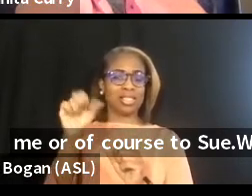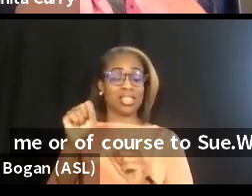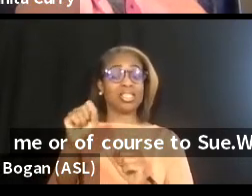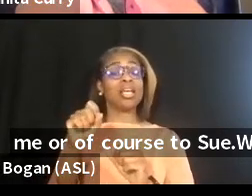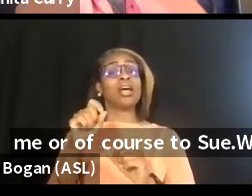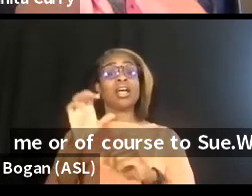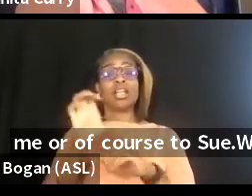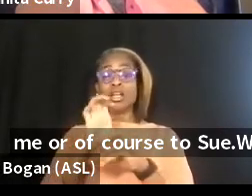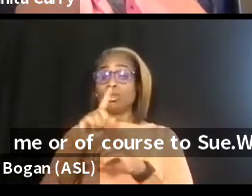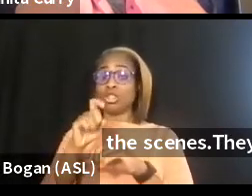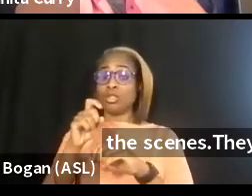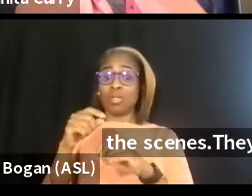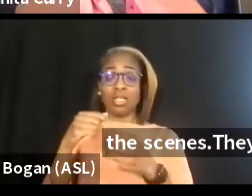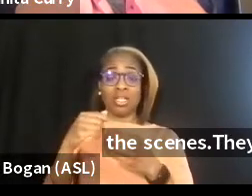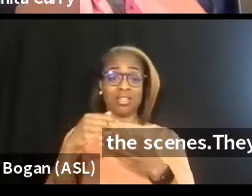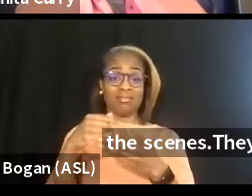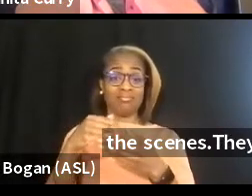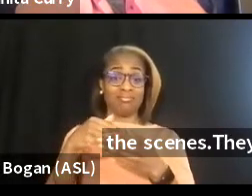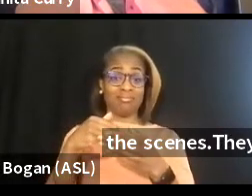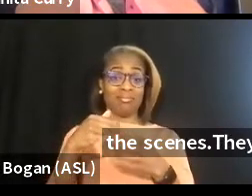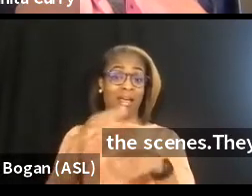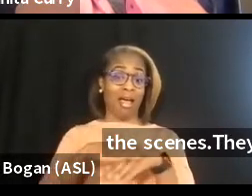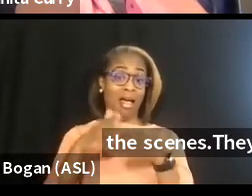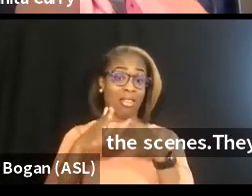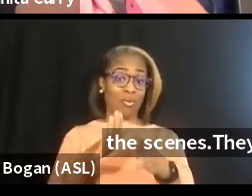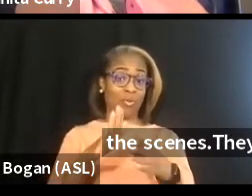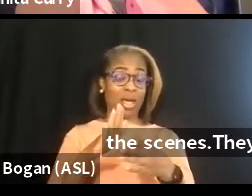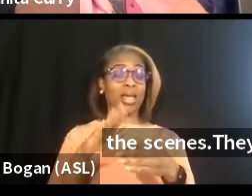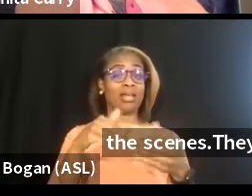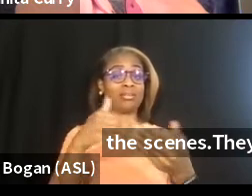and getting delivered to all of you in phases at this point.